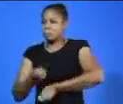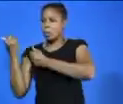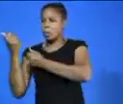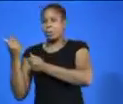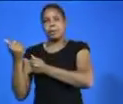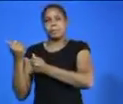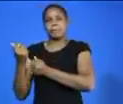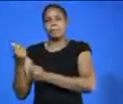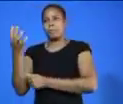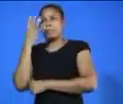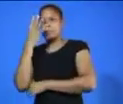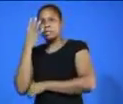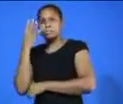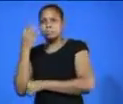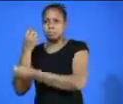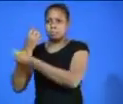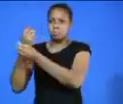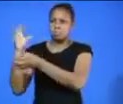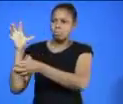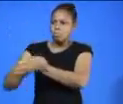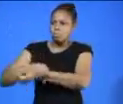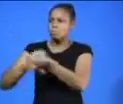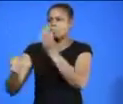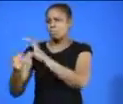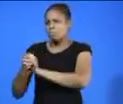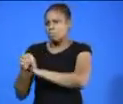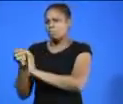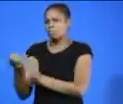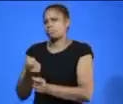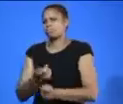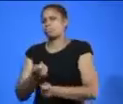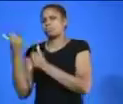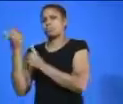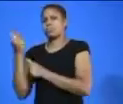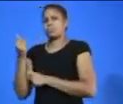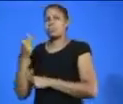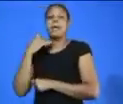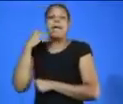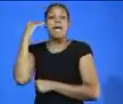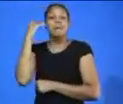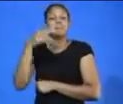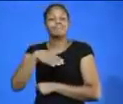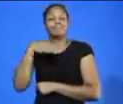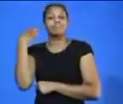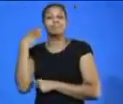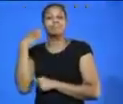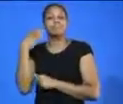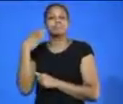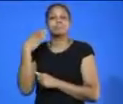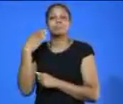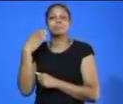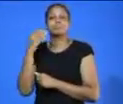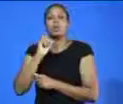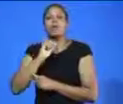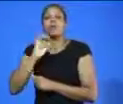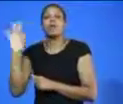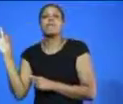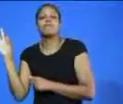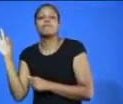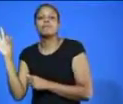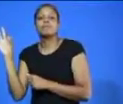He ended up losing his head, cut off his head, and placed his head in